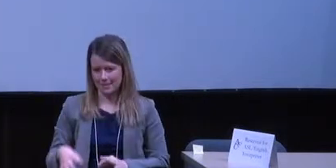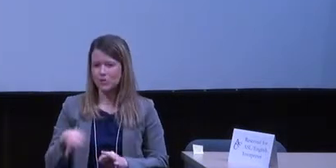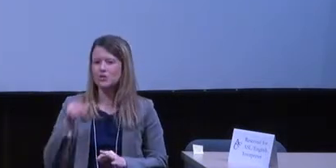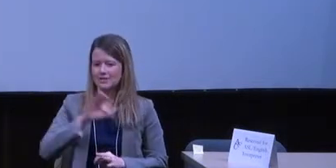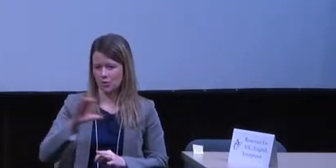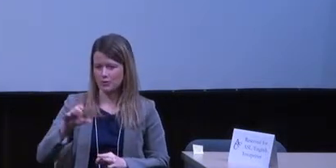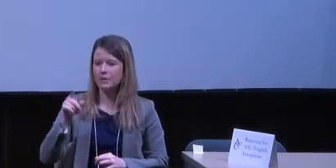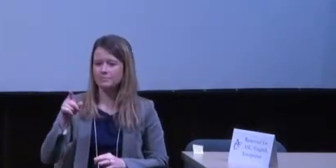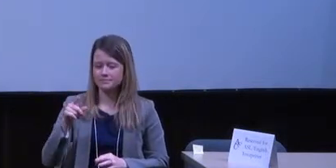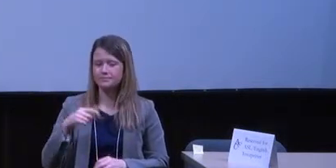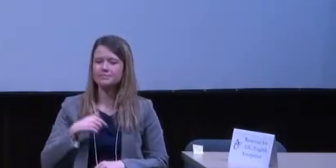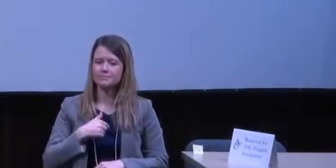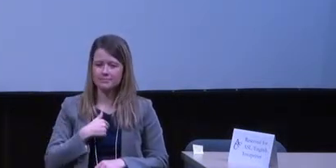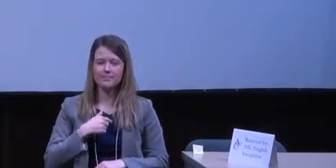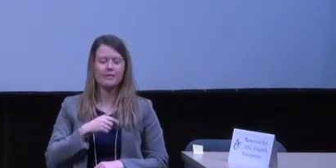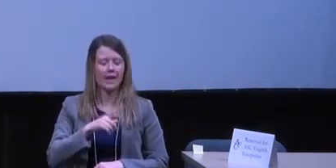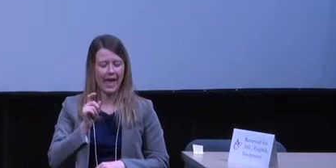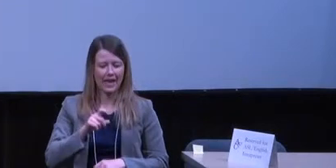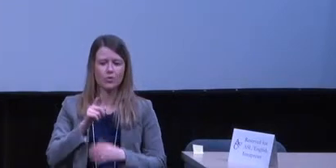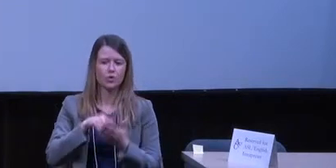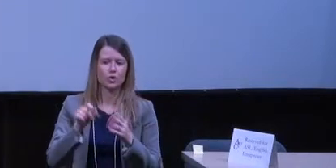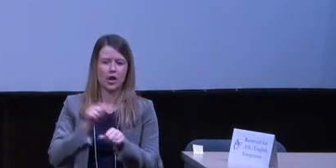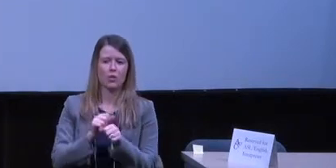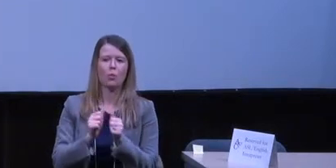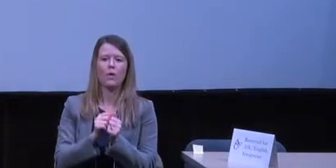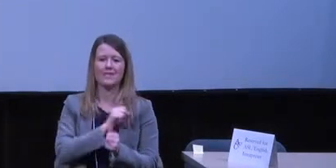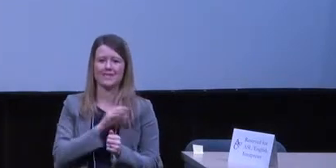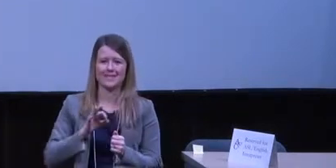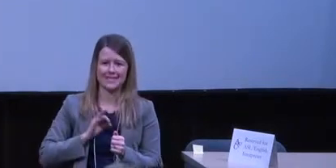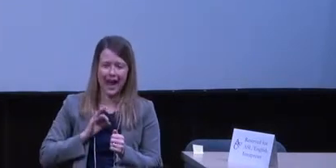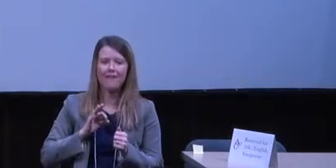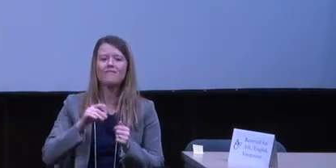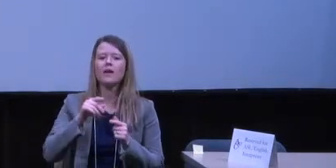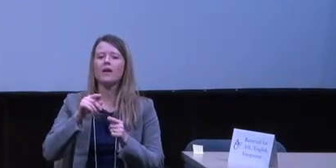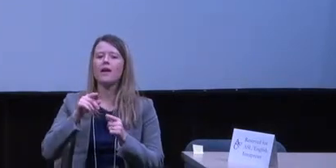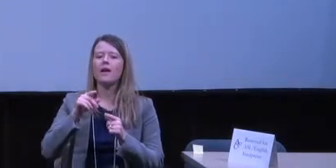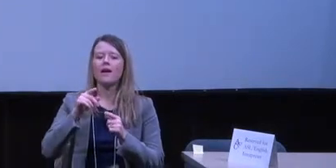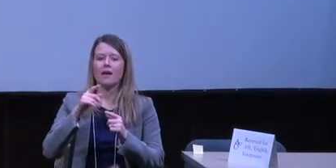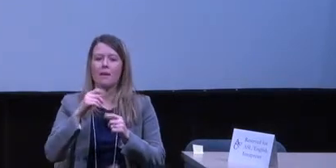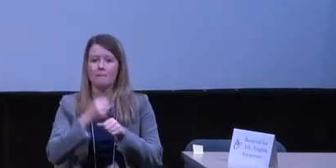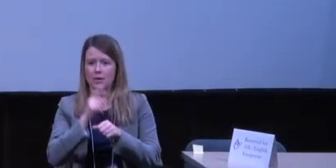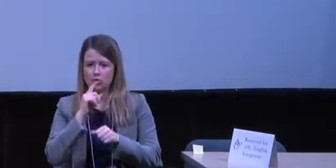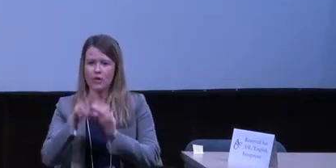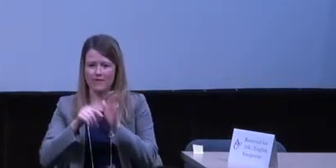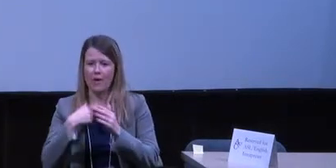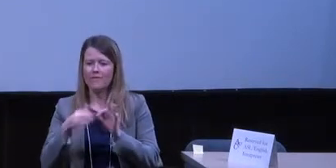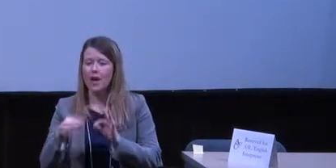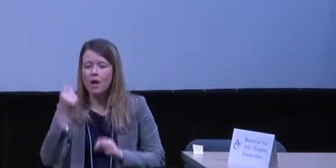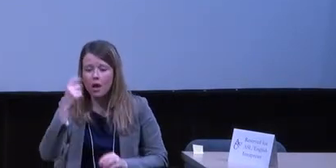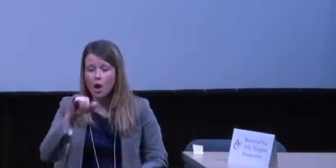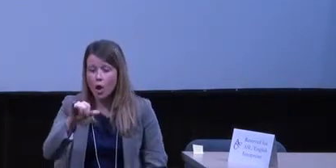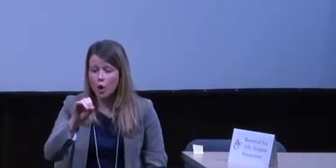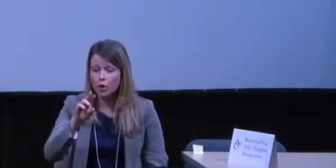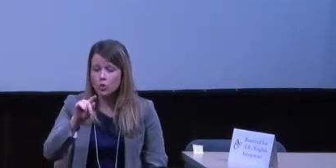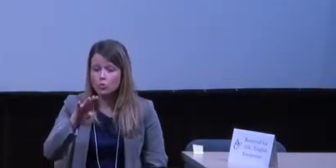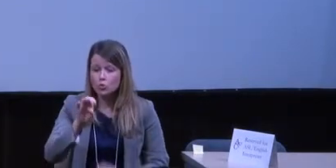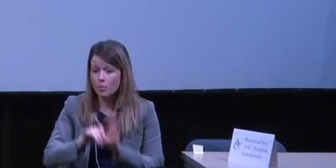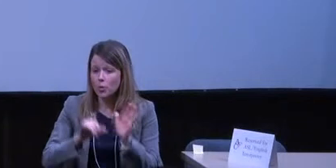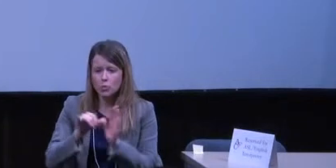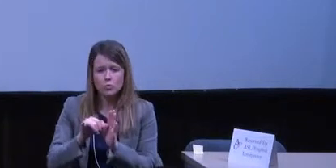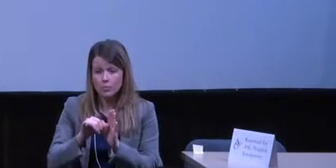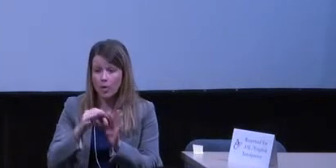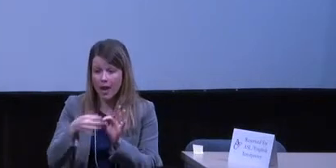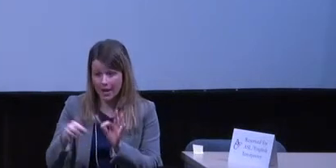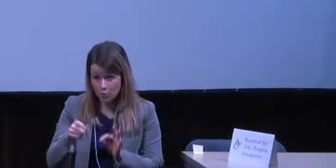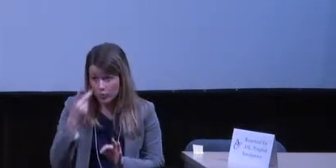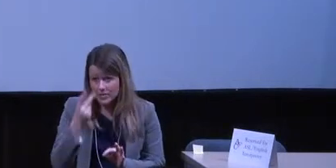sure, yes, YouTube has captions. I don't know if anybody has ever looked at them. They're not all that great. They're all